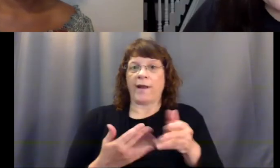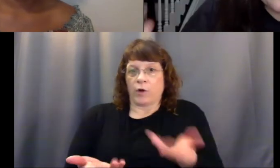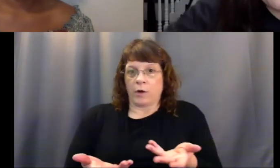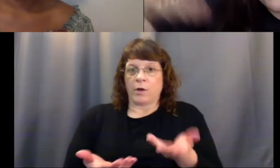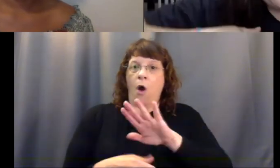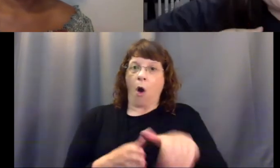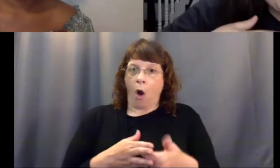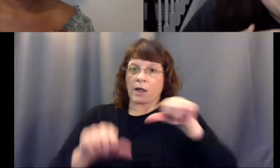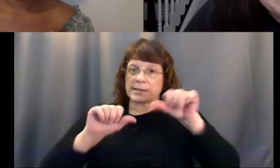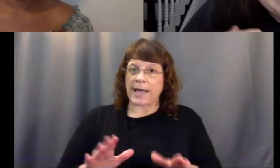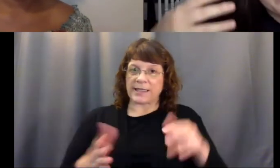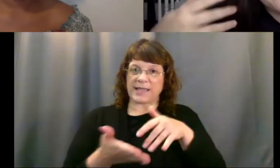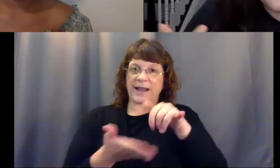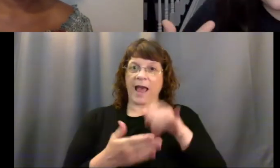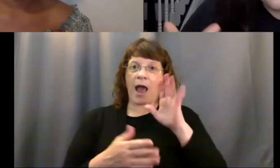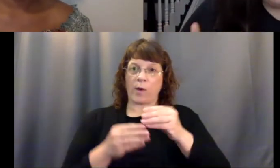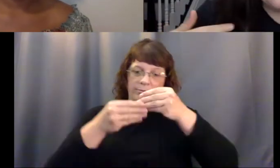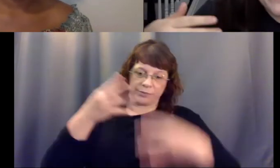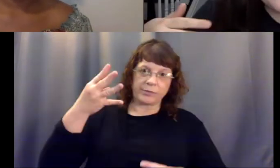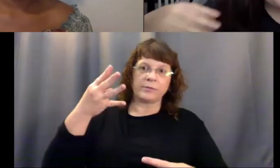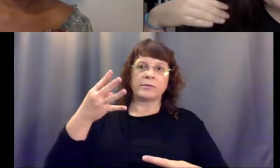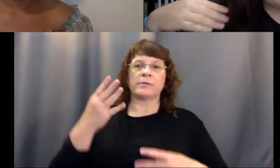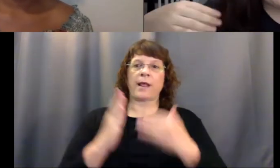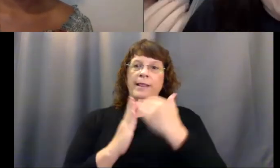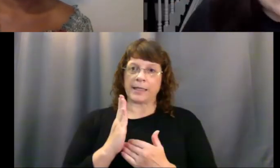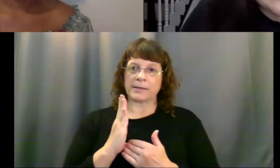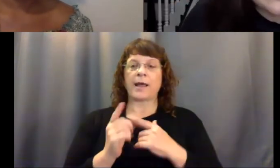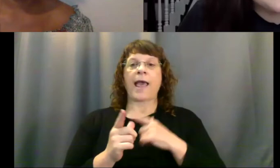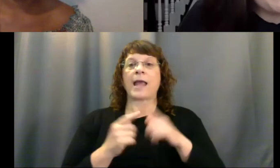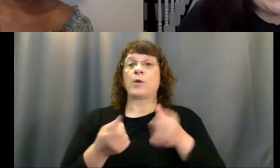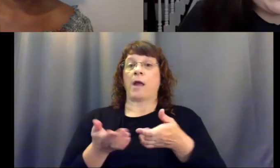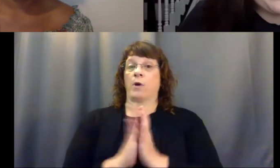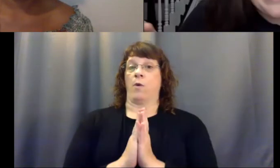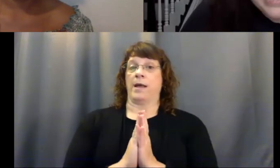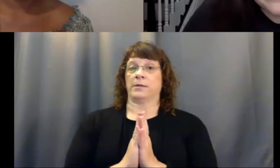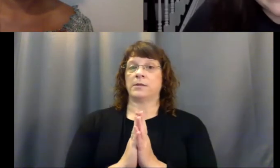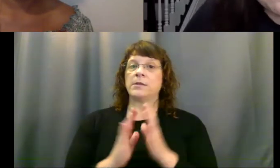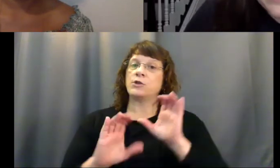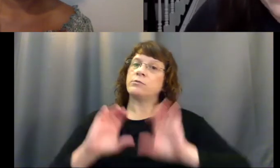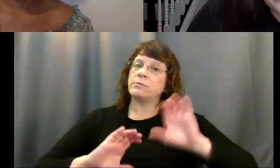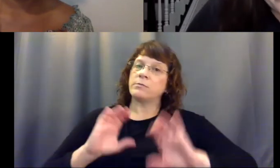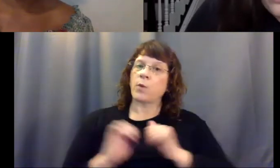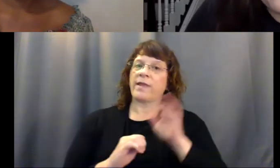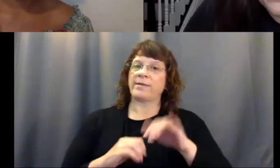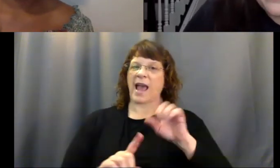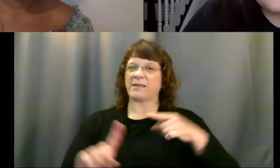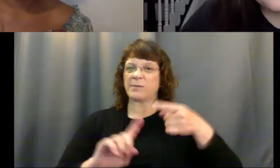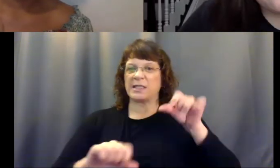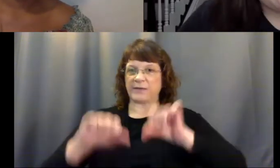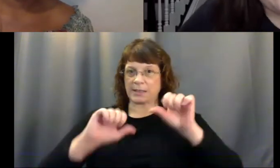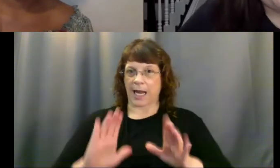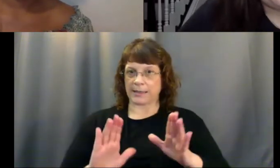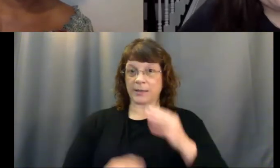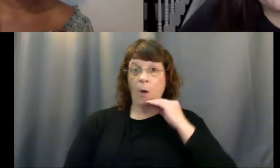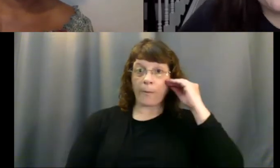study that thing will be populated on a list. And then you can request to speak with that scientist specifically at home. And